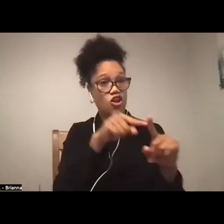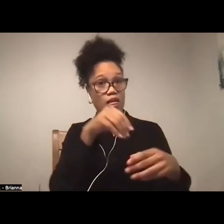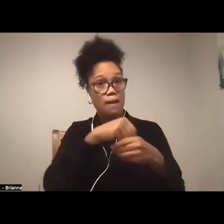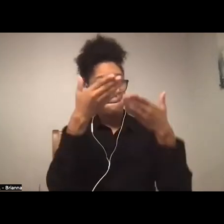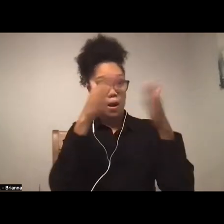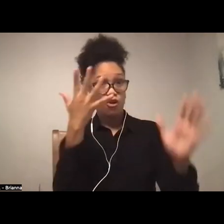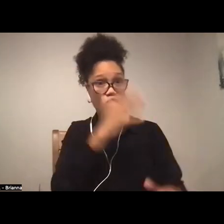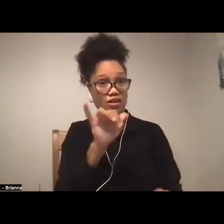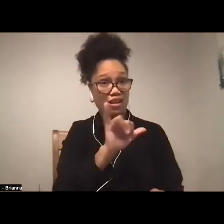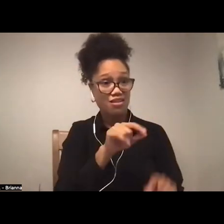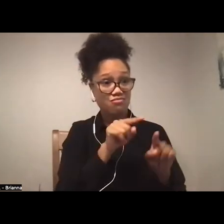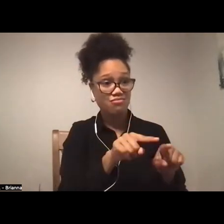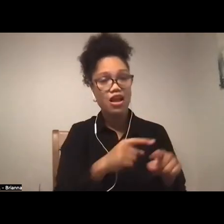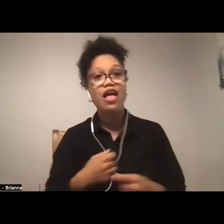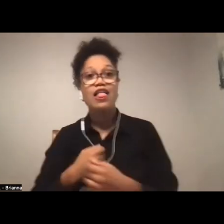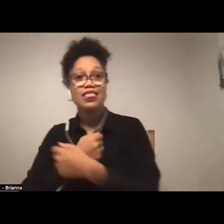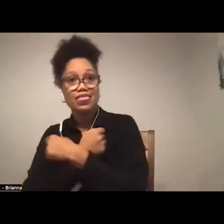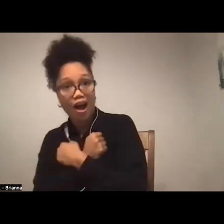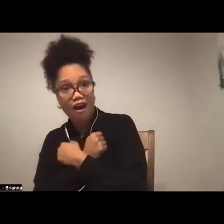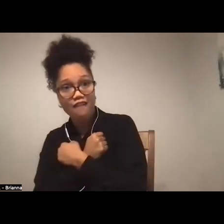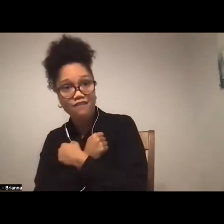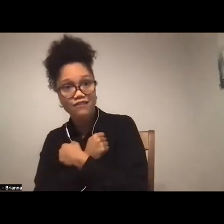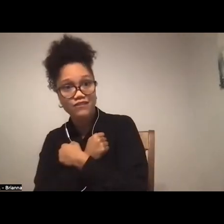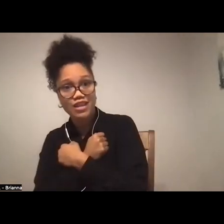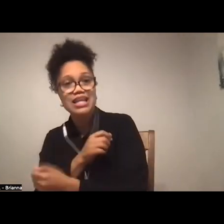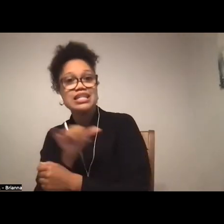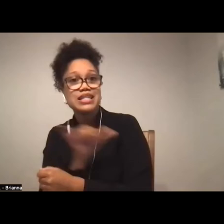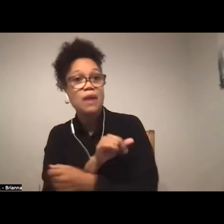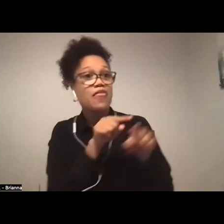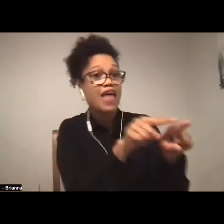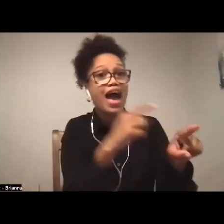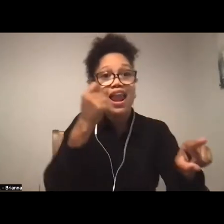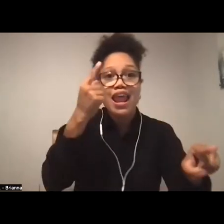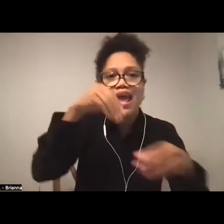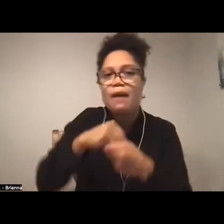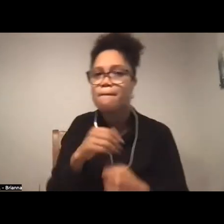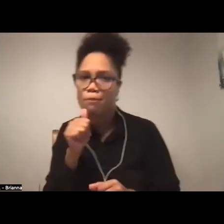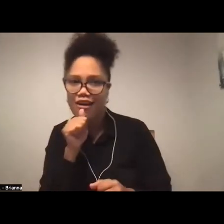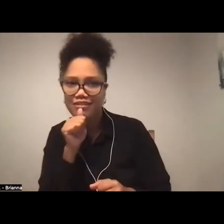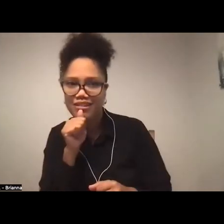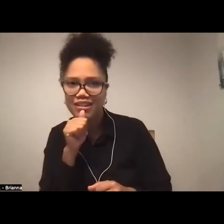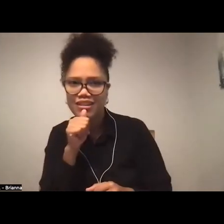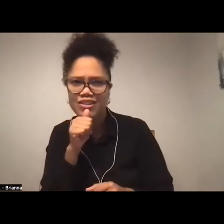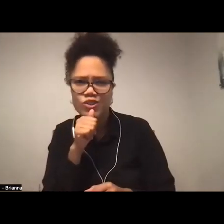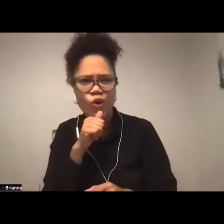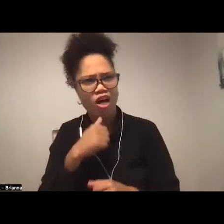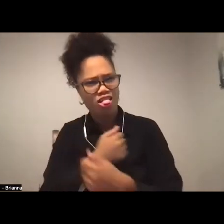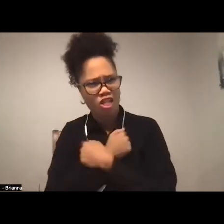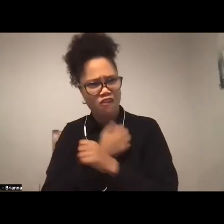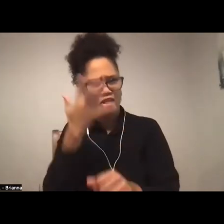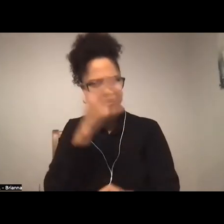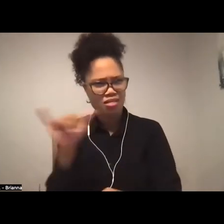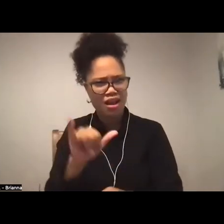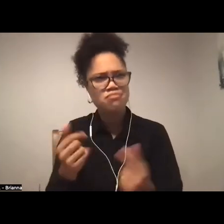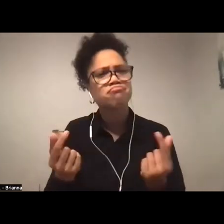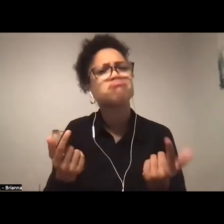what justice looks like in private. So what does that mean? What does love look like? That's what we